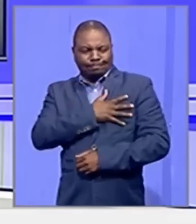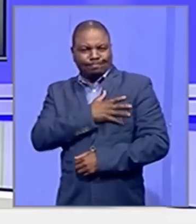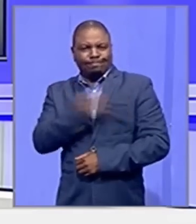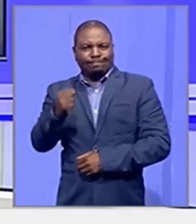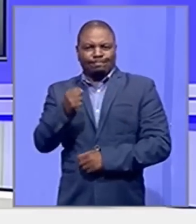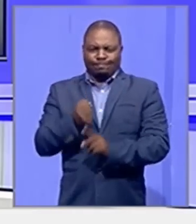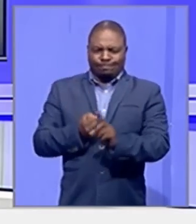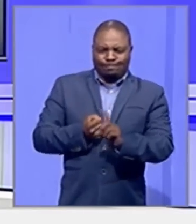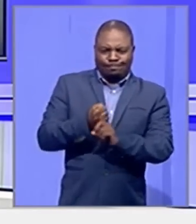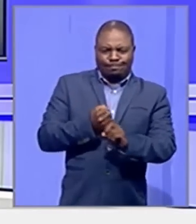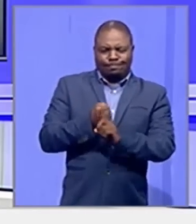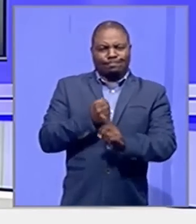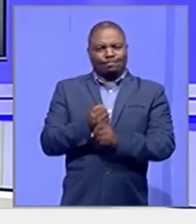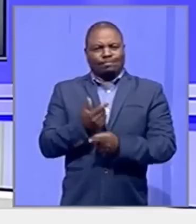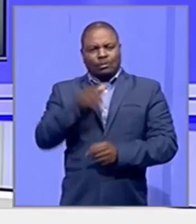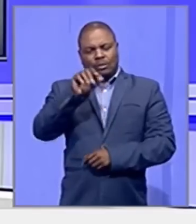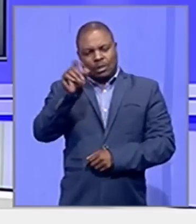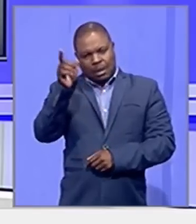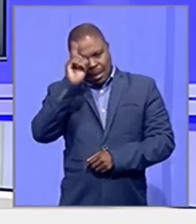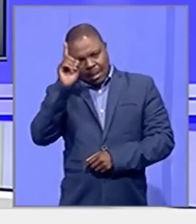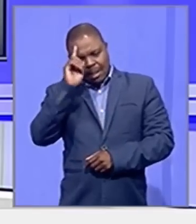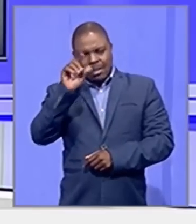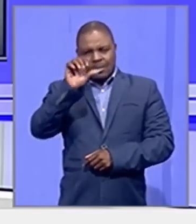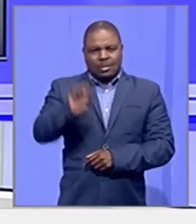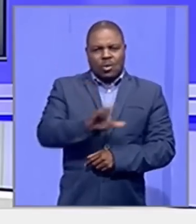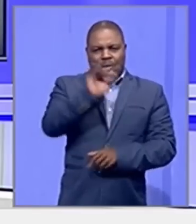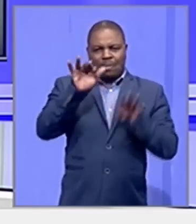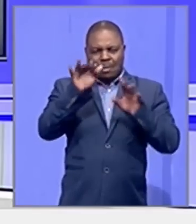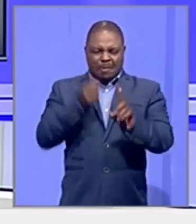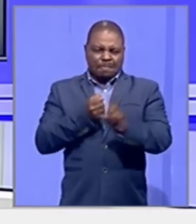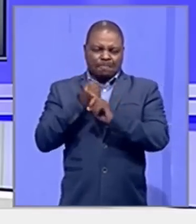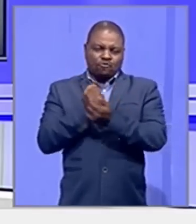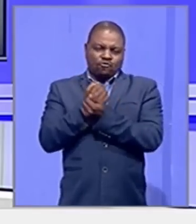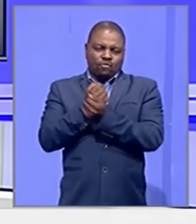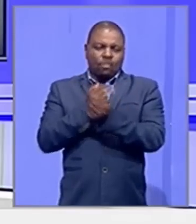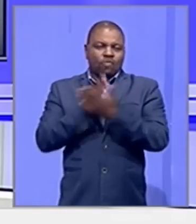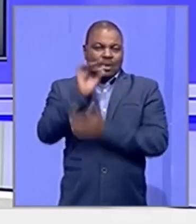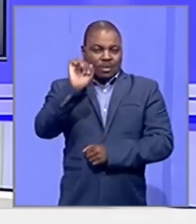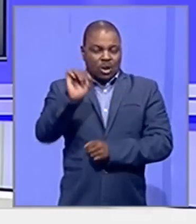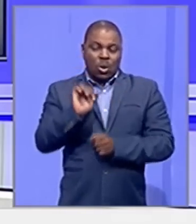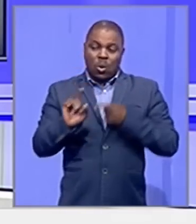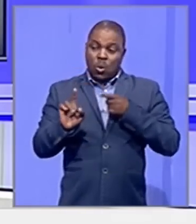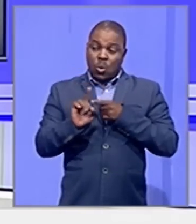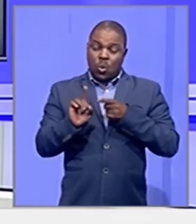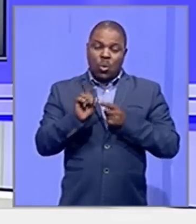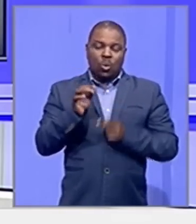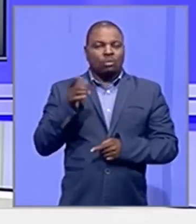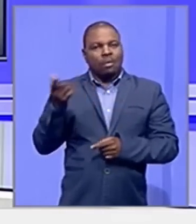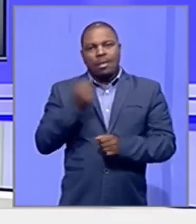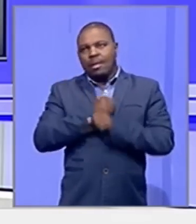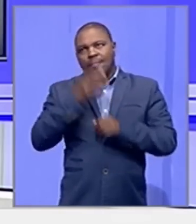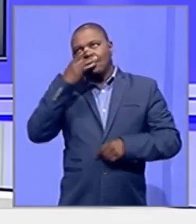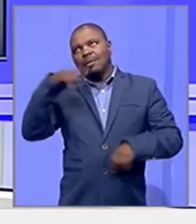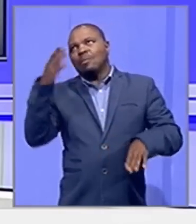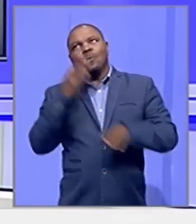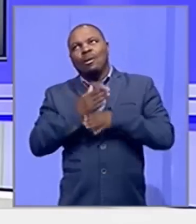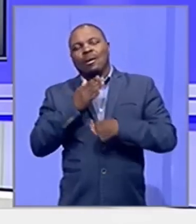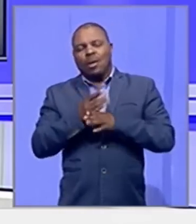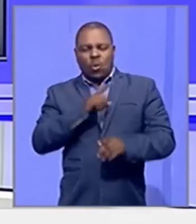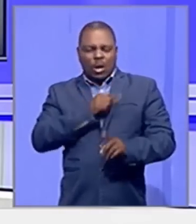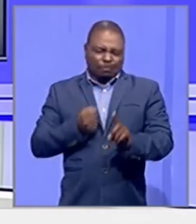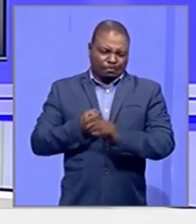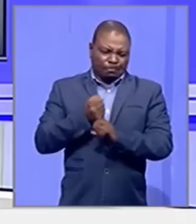a be a lwela ditokelo tša maAfrika Borwa ba batho baso. O re Motlana a senka a lapišwa ke mošomo wa gagwe wa go